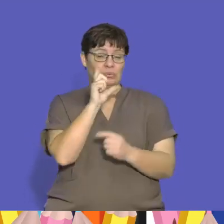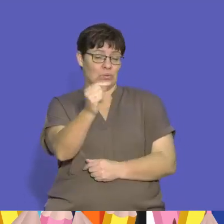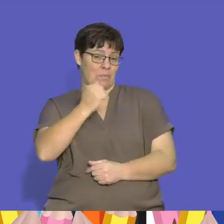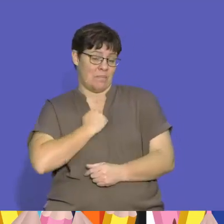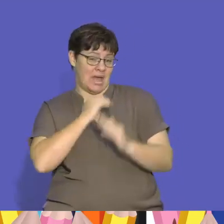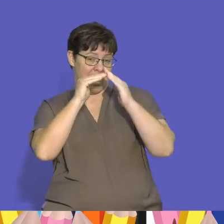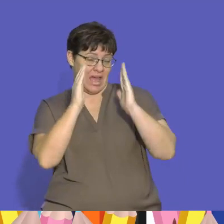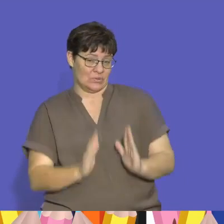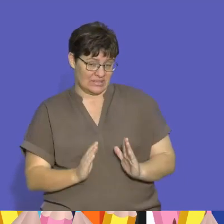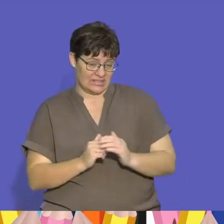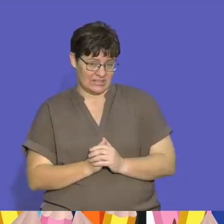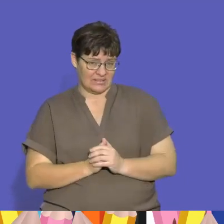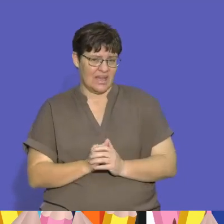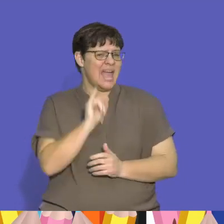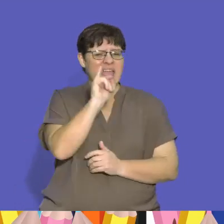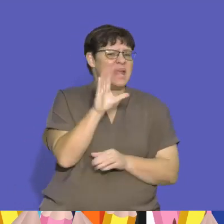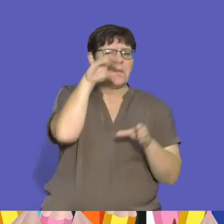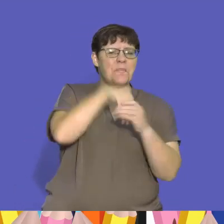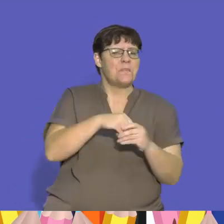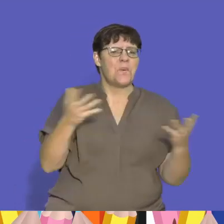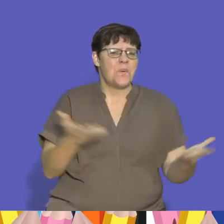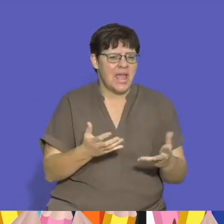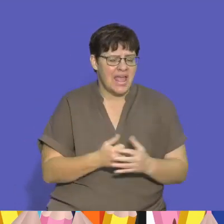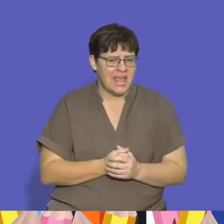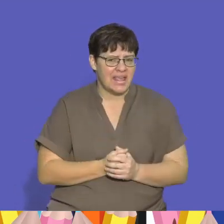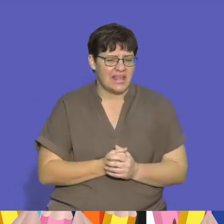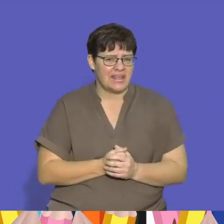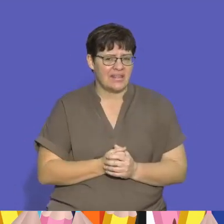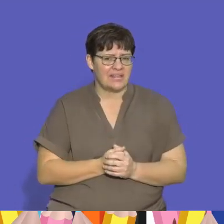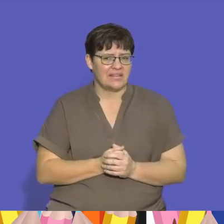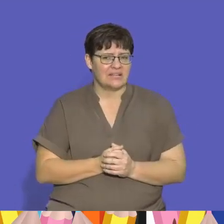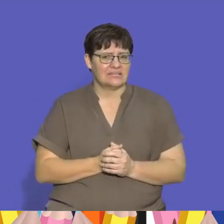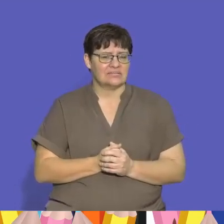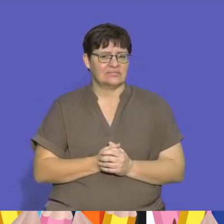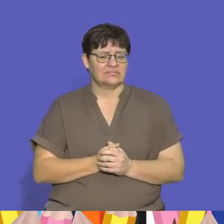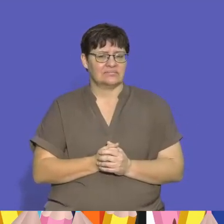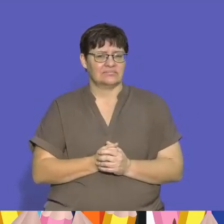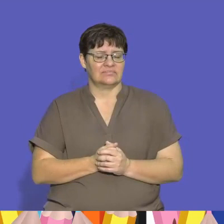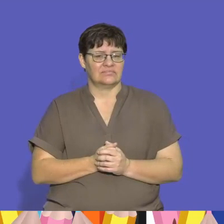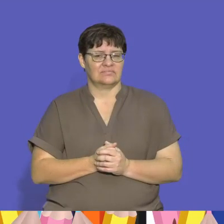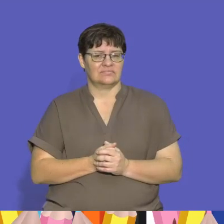Did you hear it? Which word has the E sound in it?